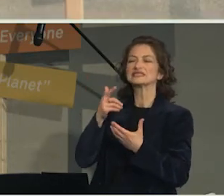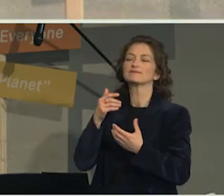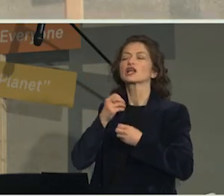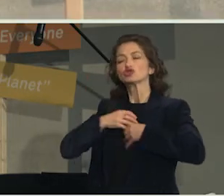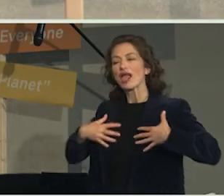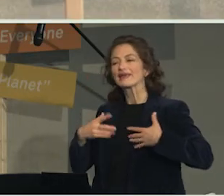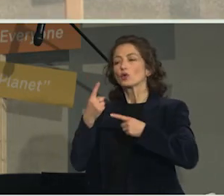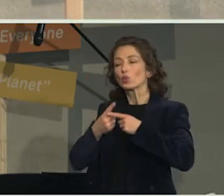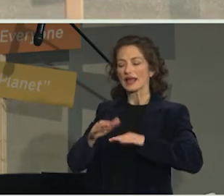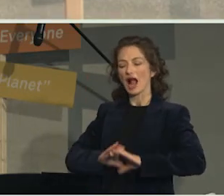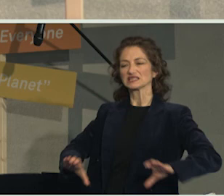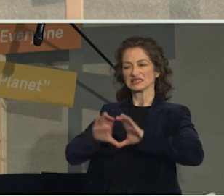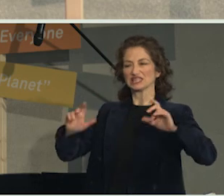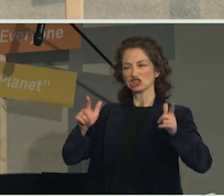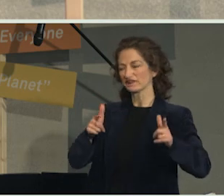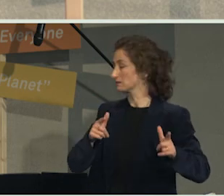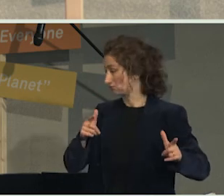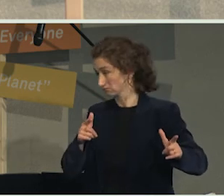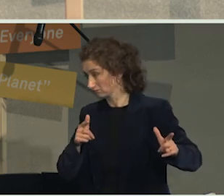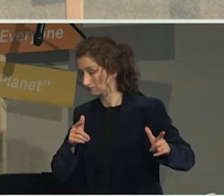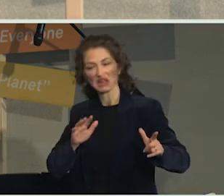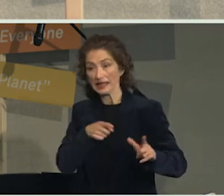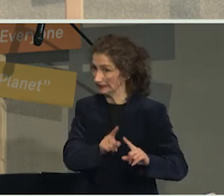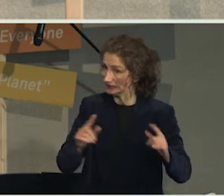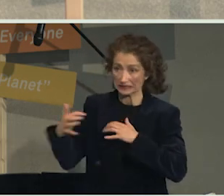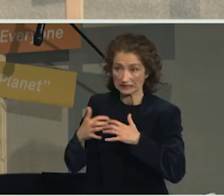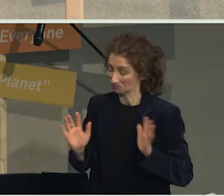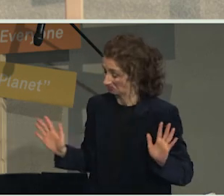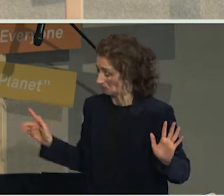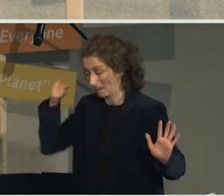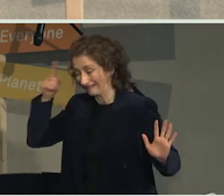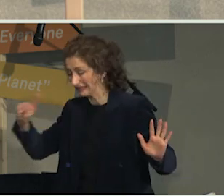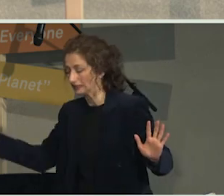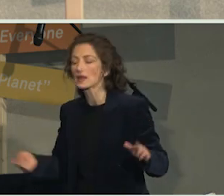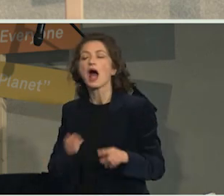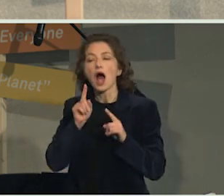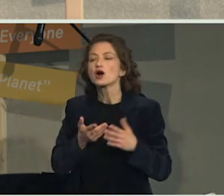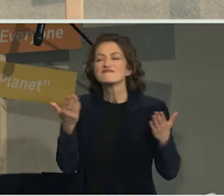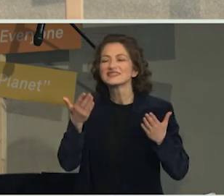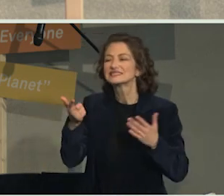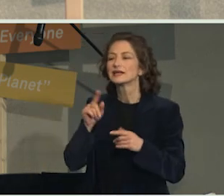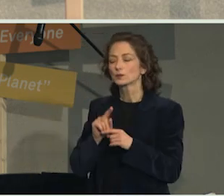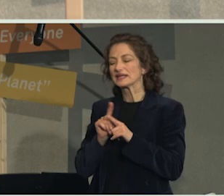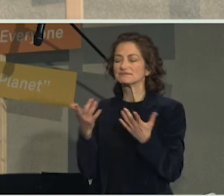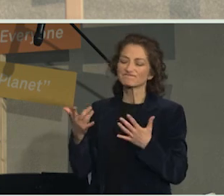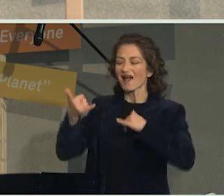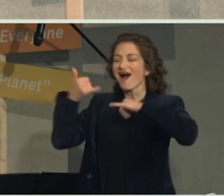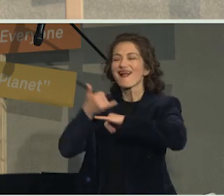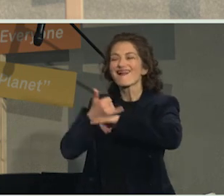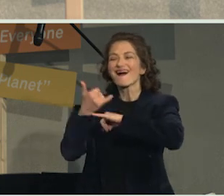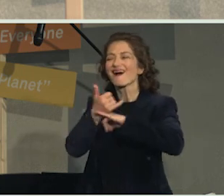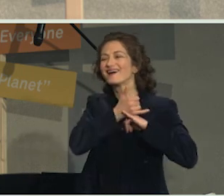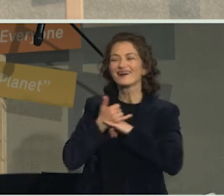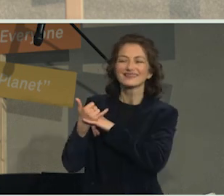how the mainstreaming of marriage equality through the couple next door framework left out millions of queer people who